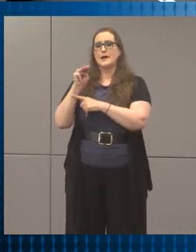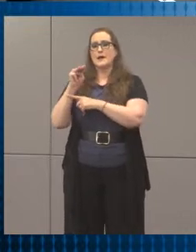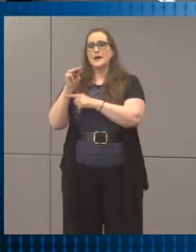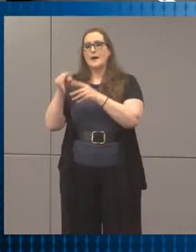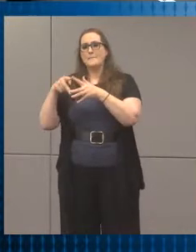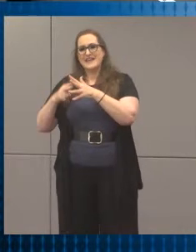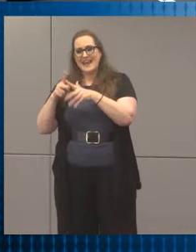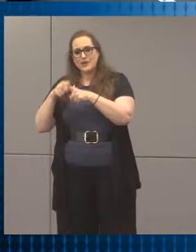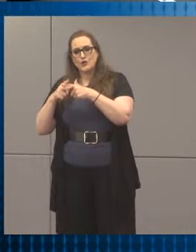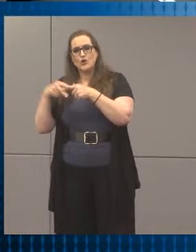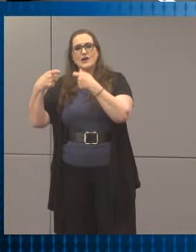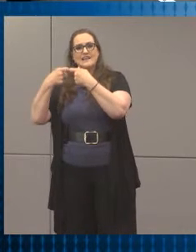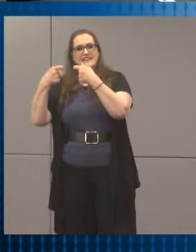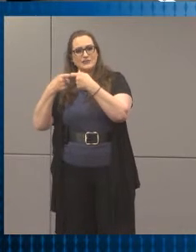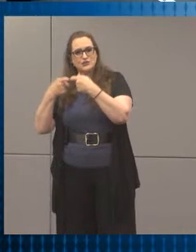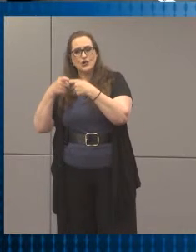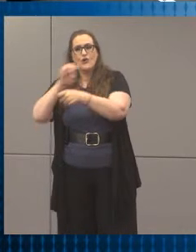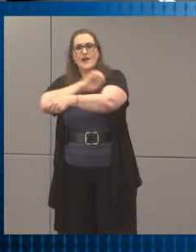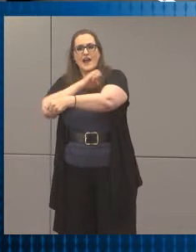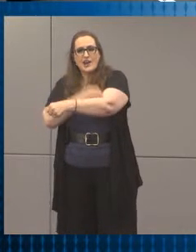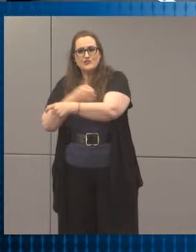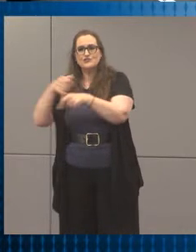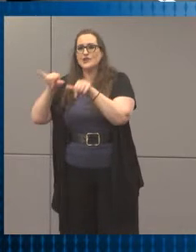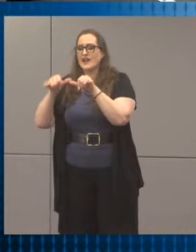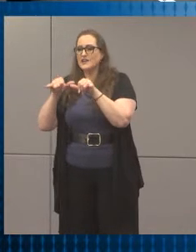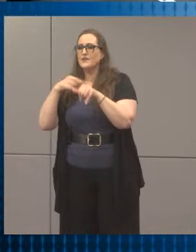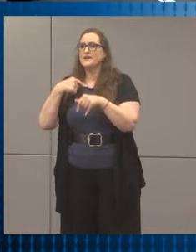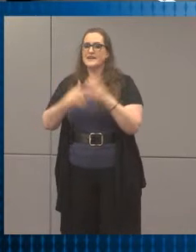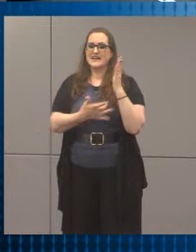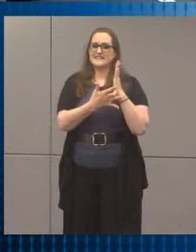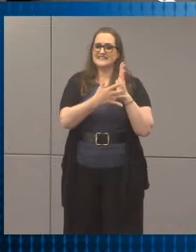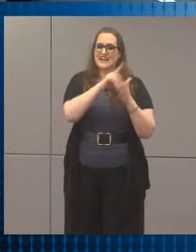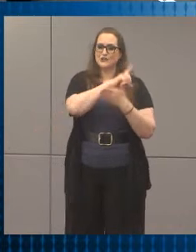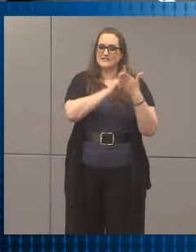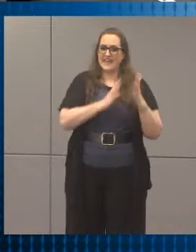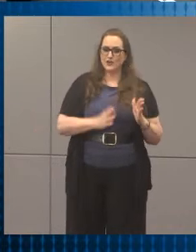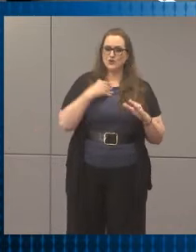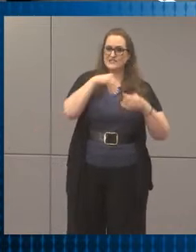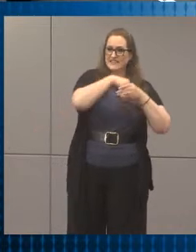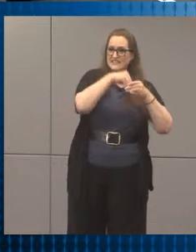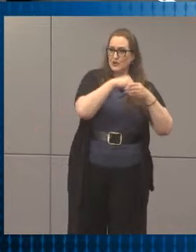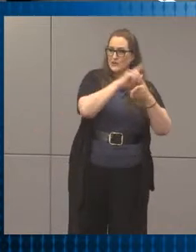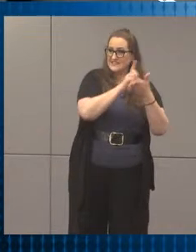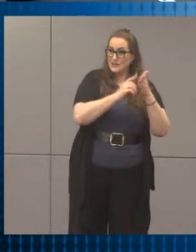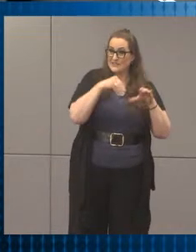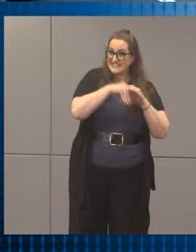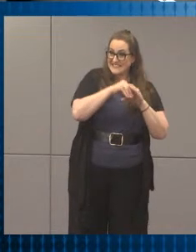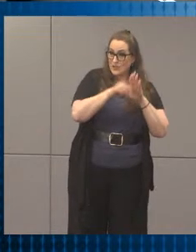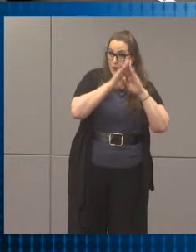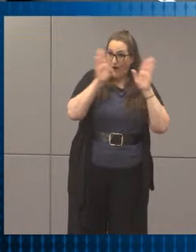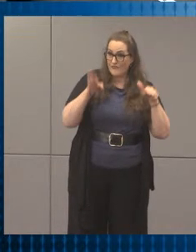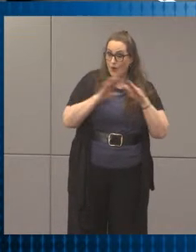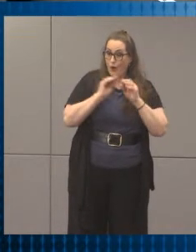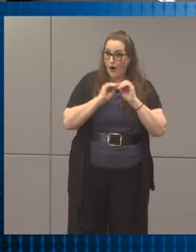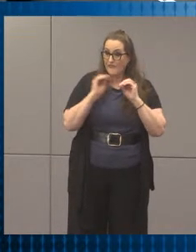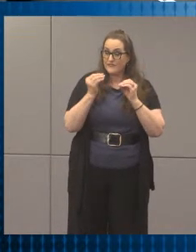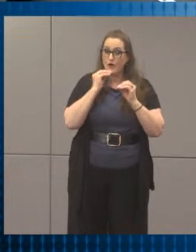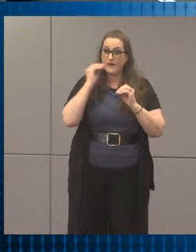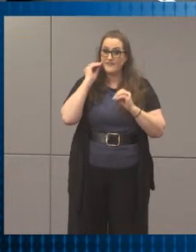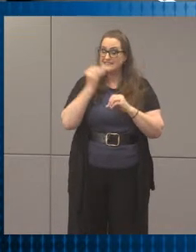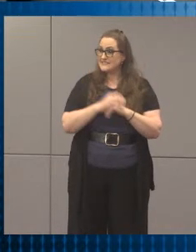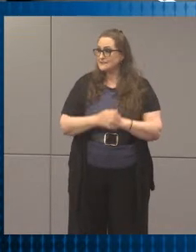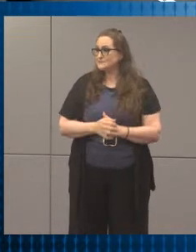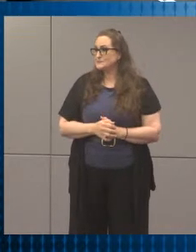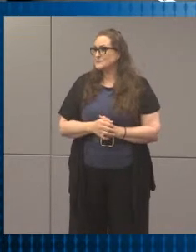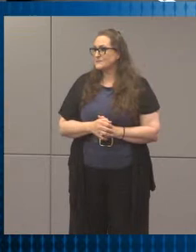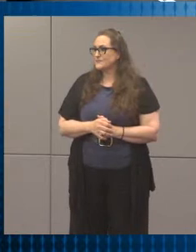electrical engineers, energy engineers, technology designers, and interior designers in our office. And education